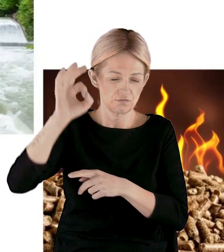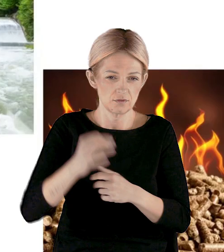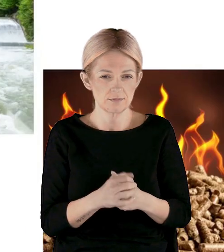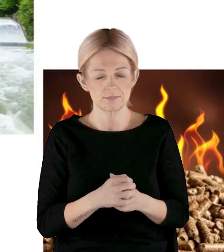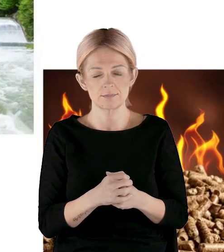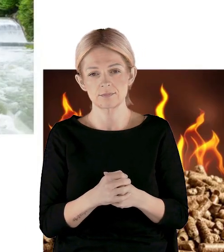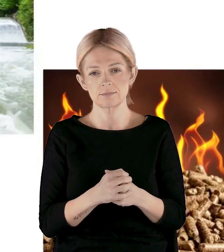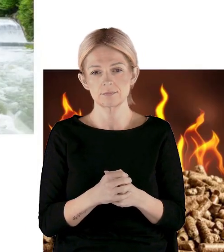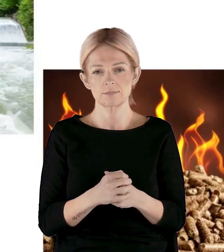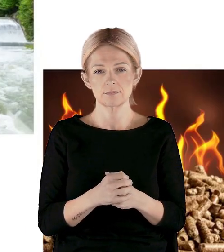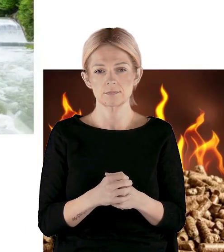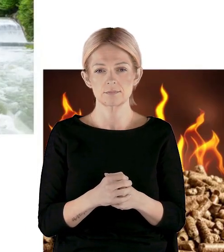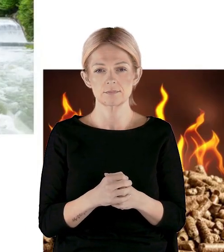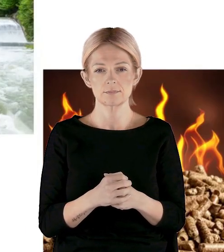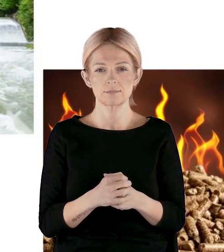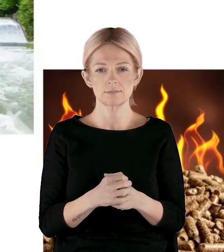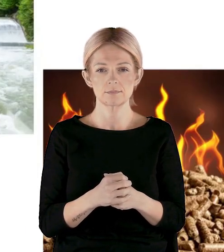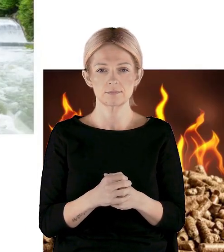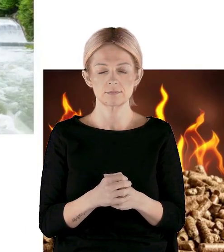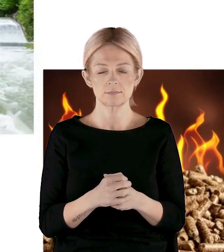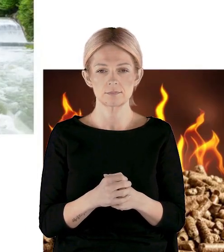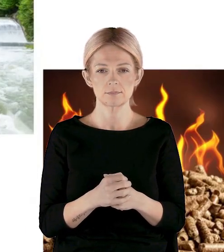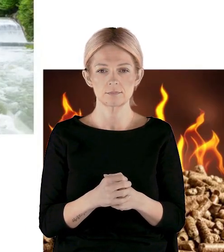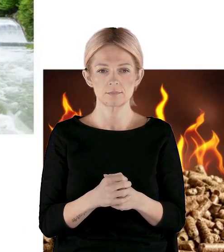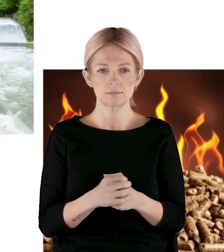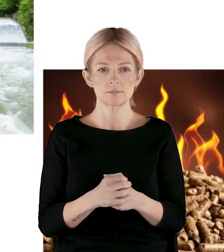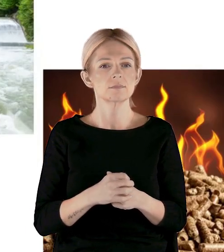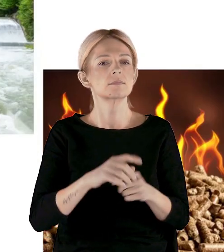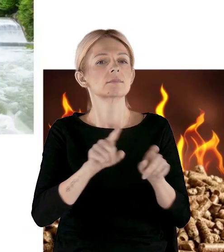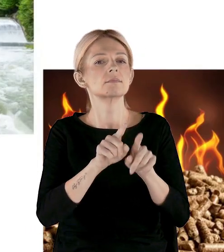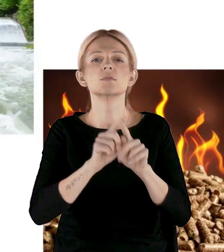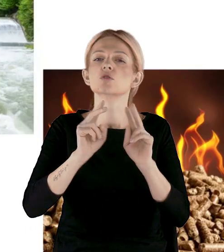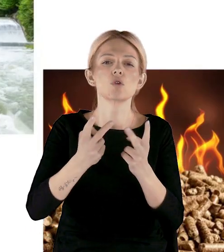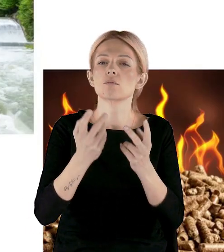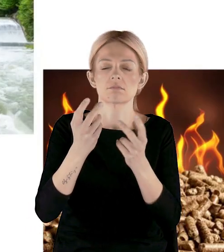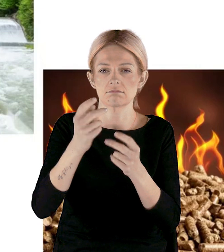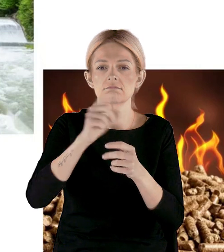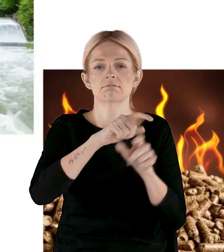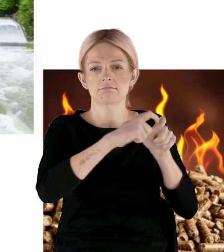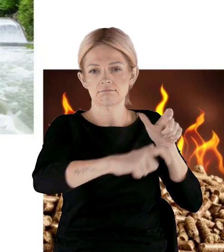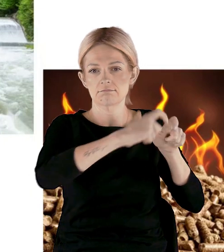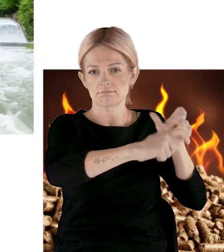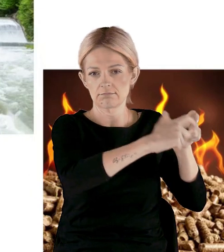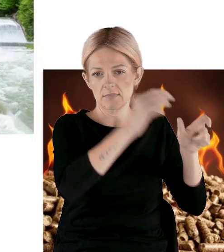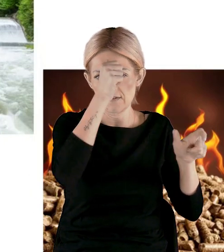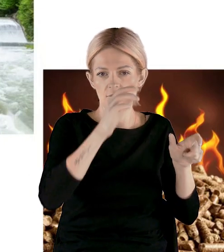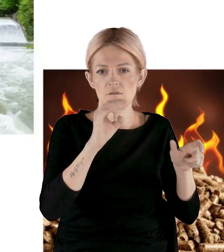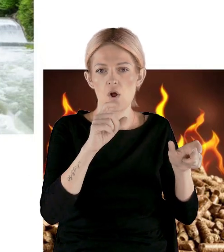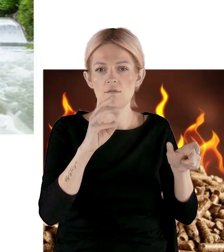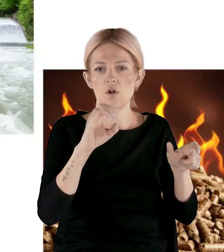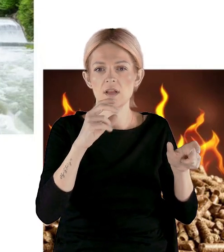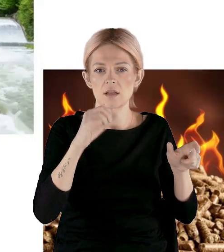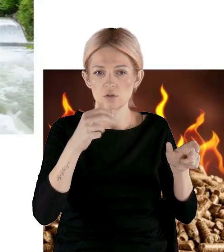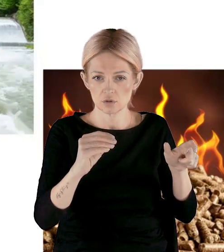by photovoltaic panels to produce electricity that we can immediately use, but it can also